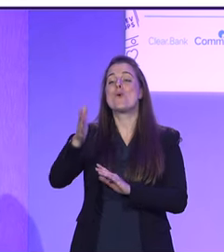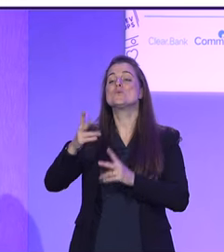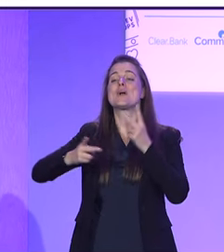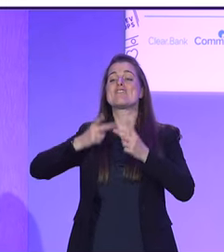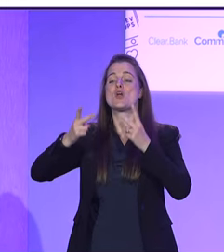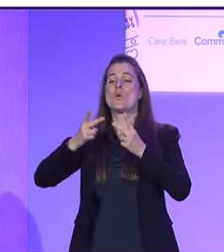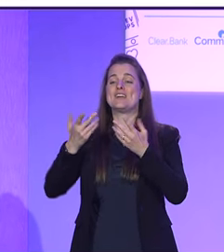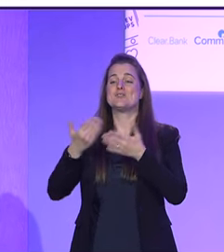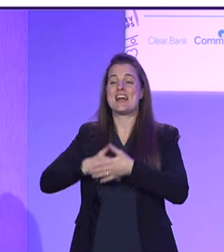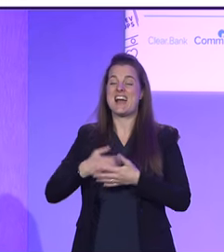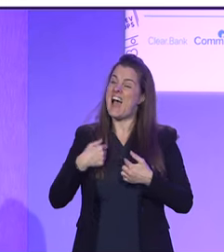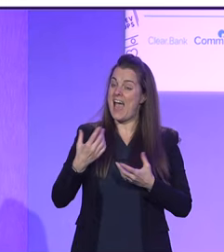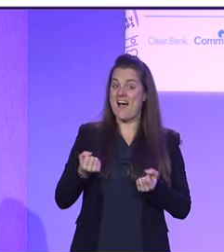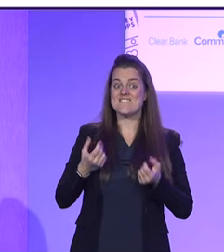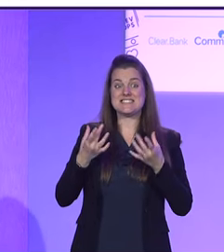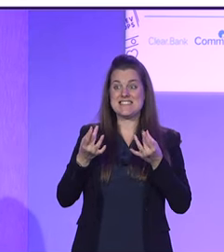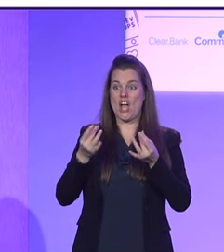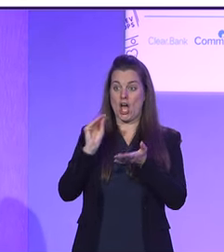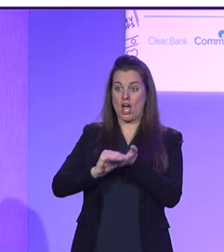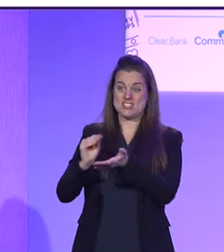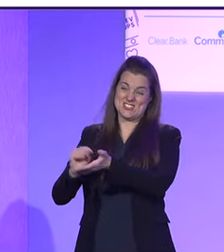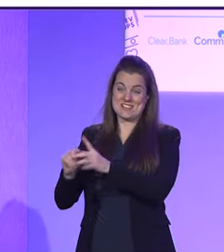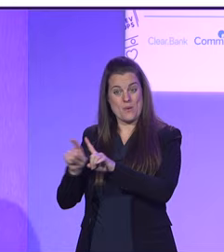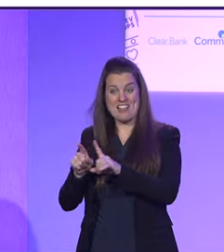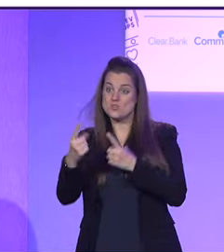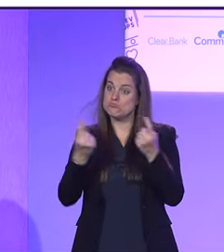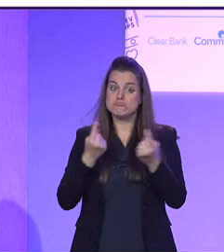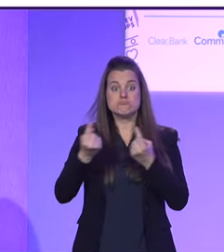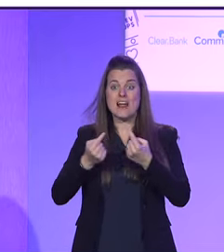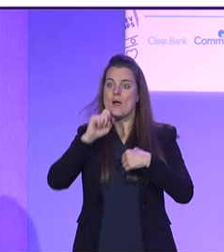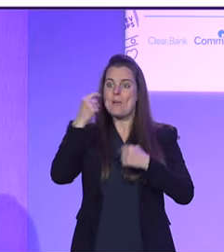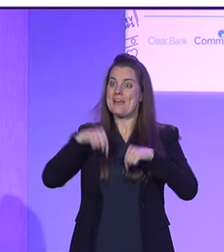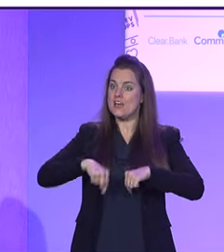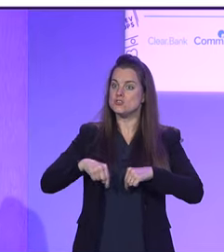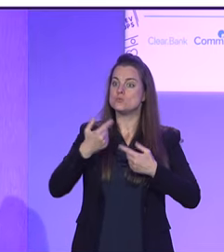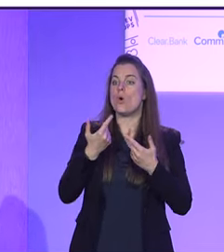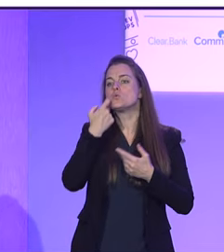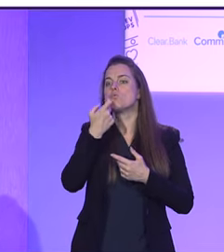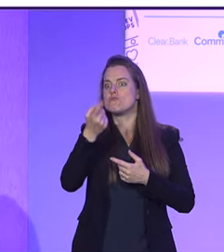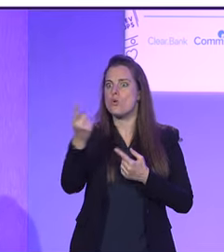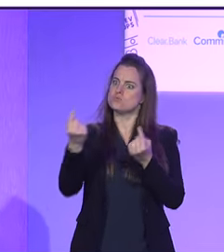well. And yeah, I'll be out there today, tomorrow, to talk about whatever you want. Thank you.